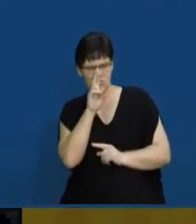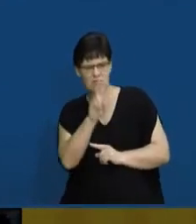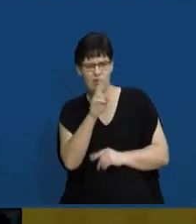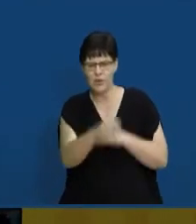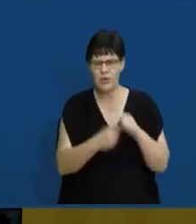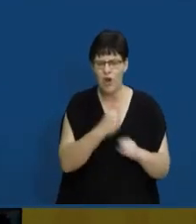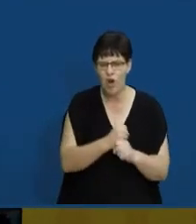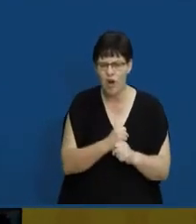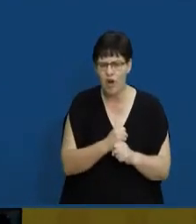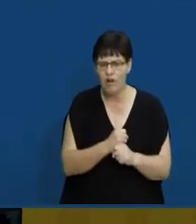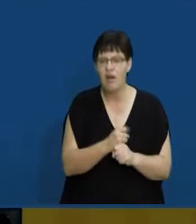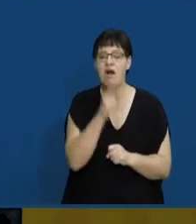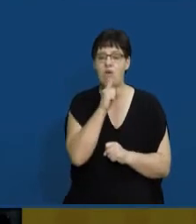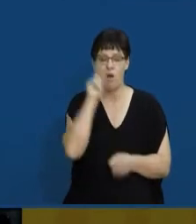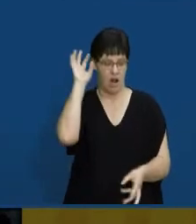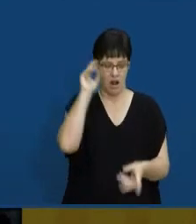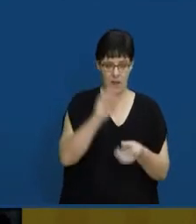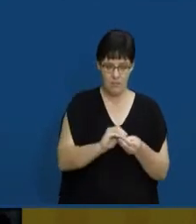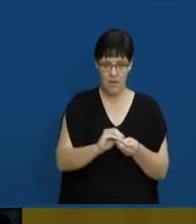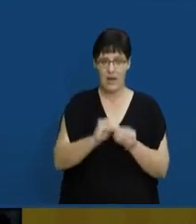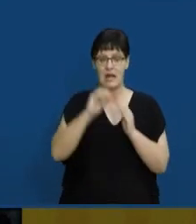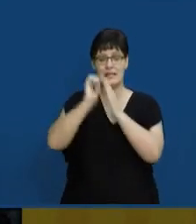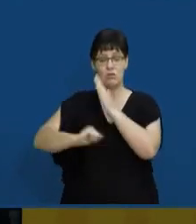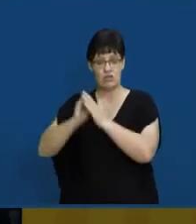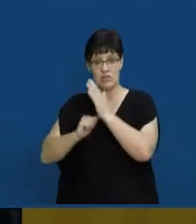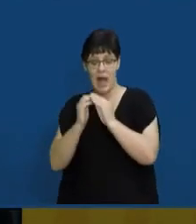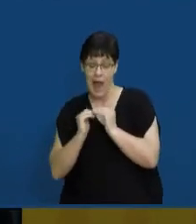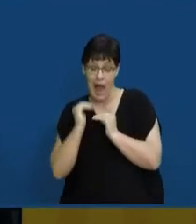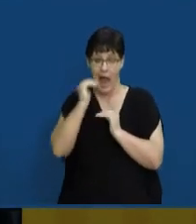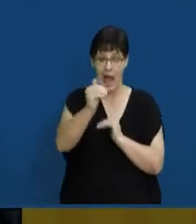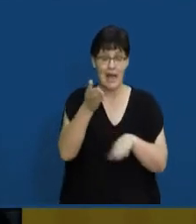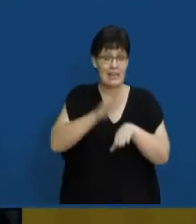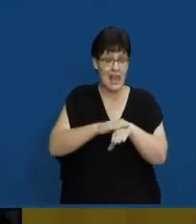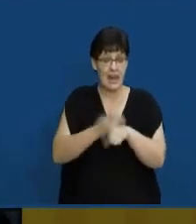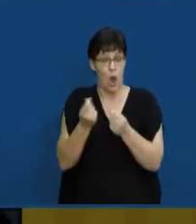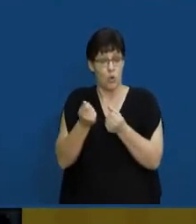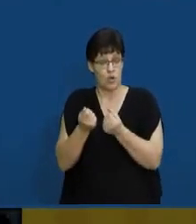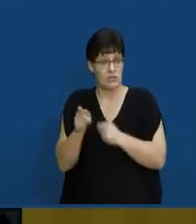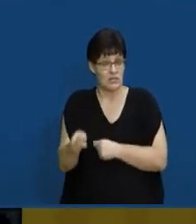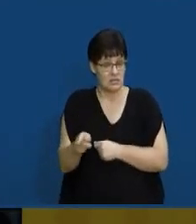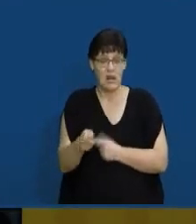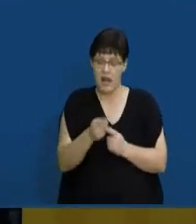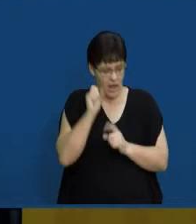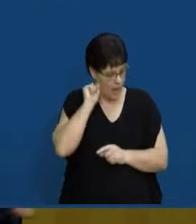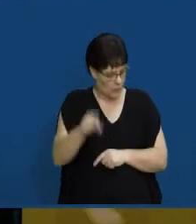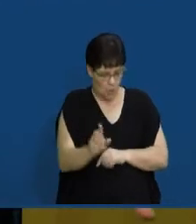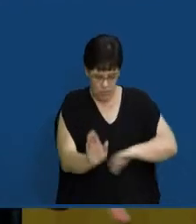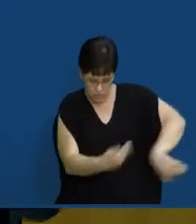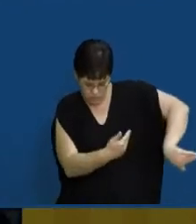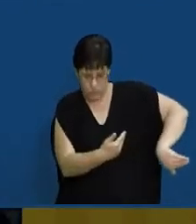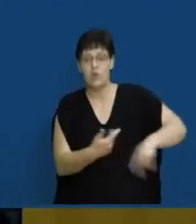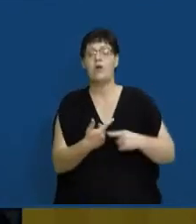The moment your accumulated depreciation becomes higher than your cost price, ignore that figure, discard